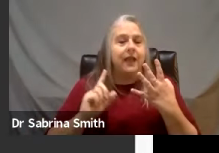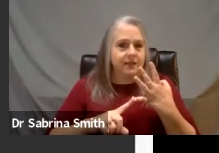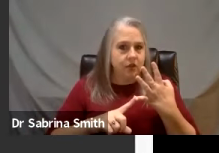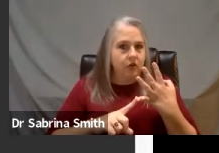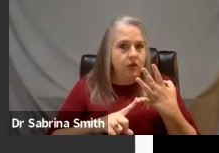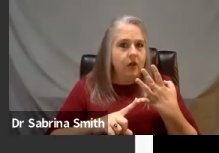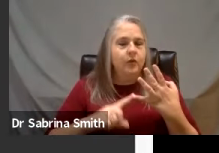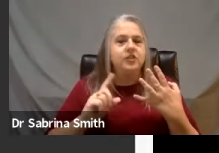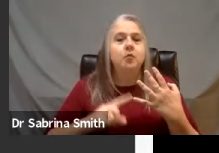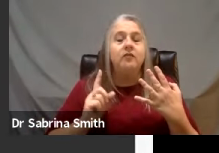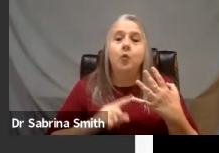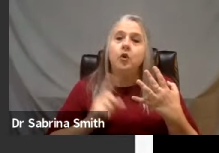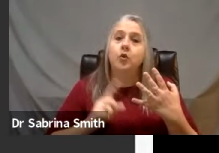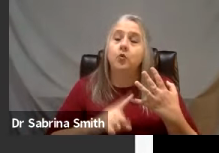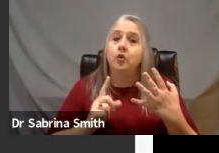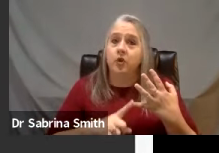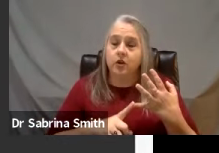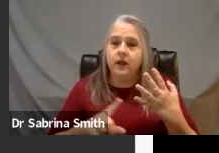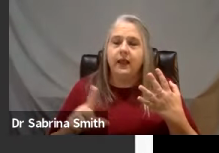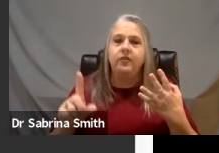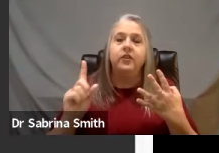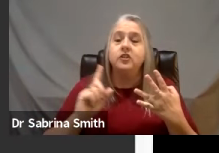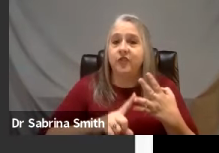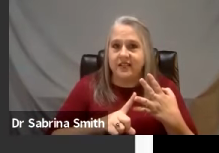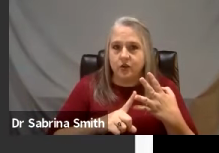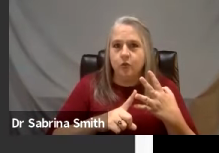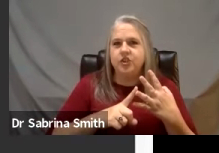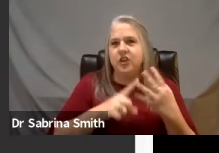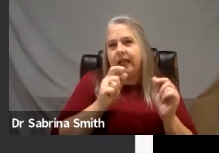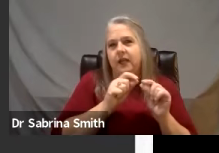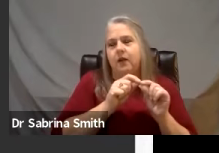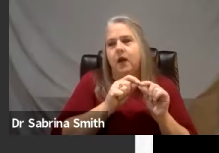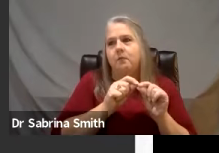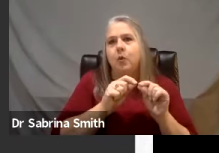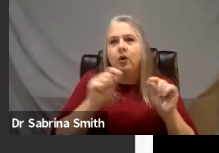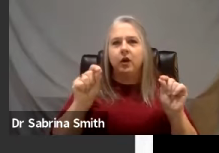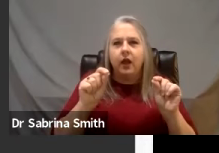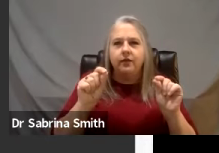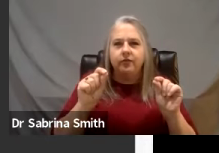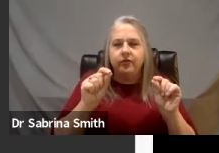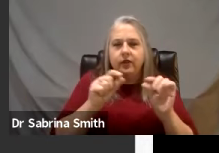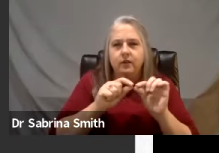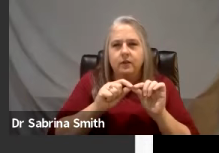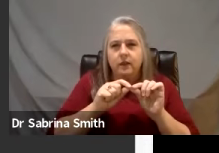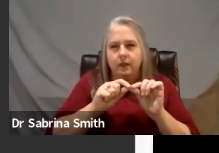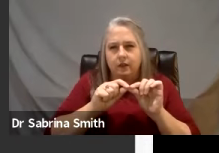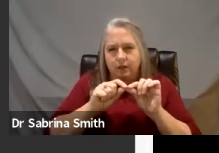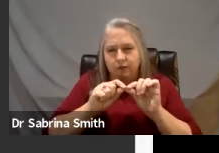There's lexical, which is more of a word. And then there's phrasal, which are getting more of